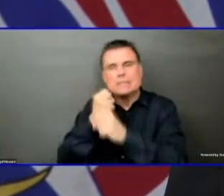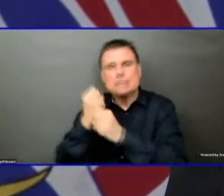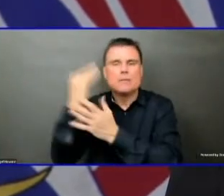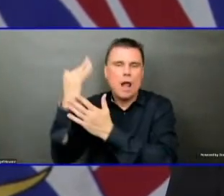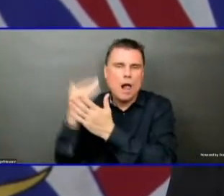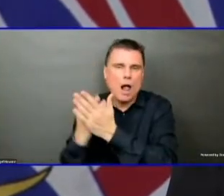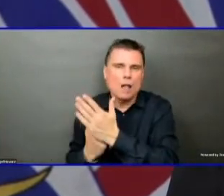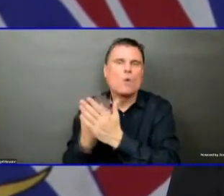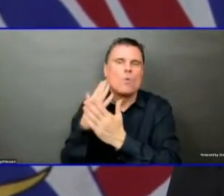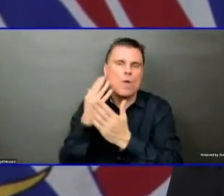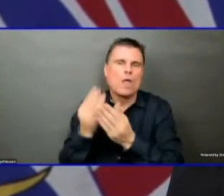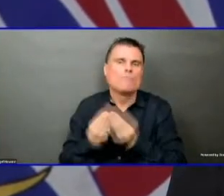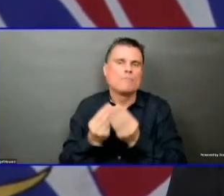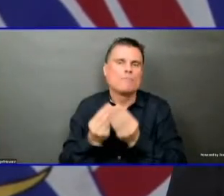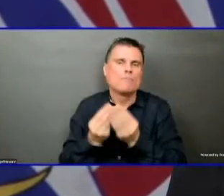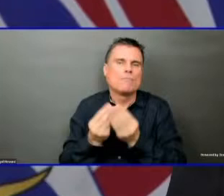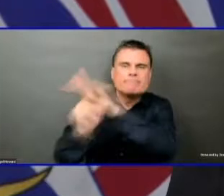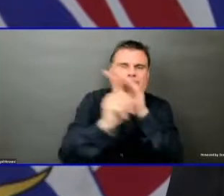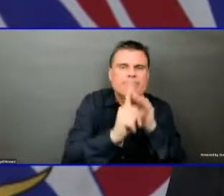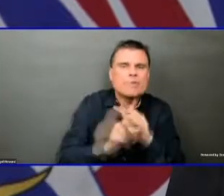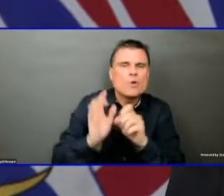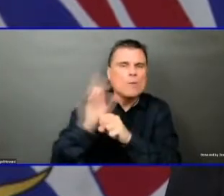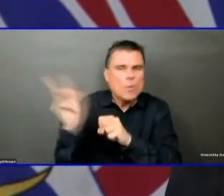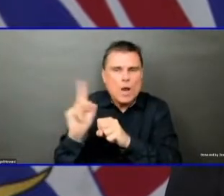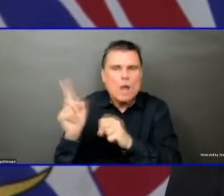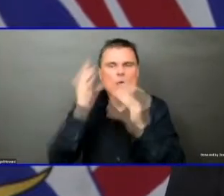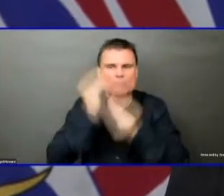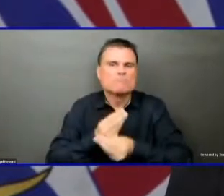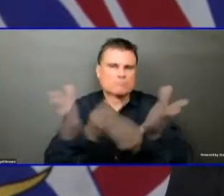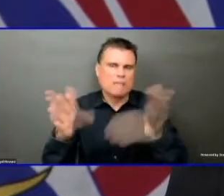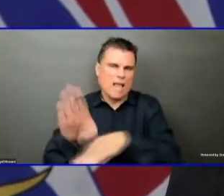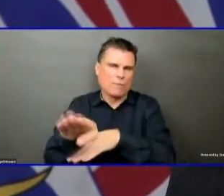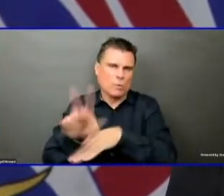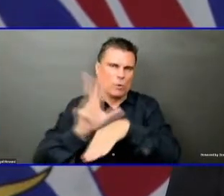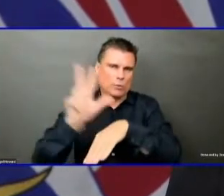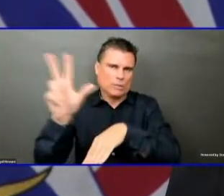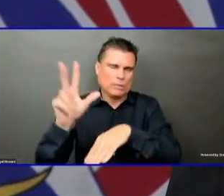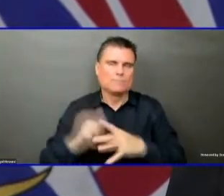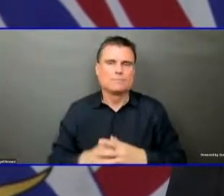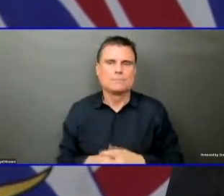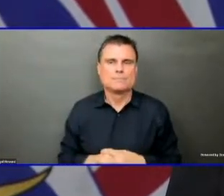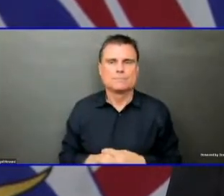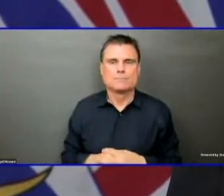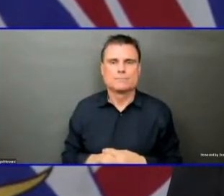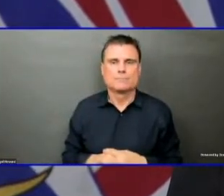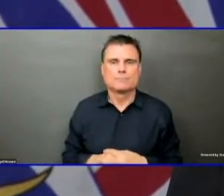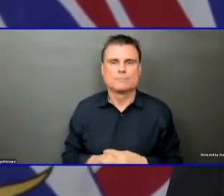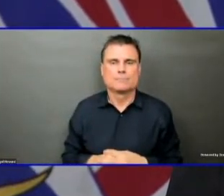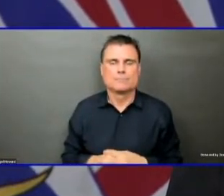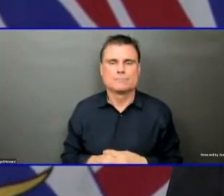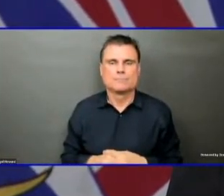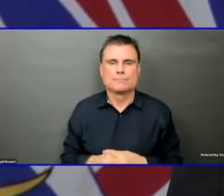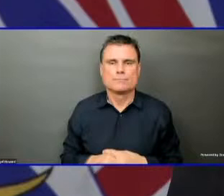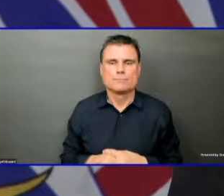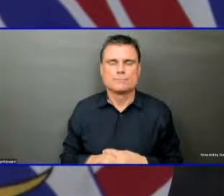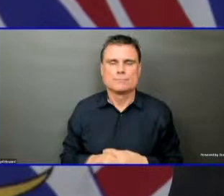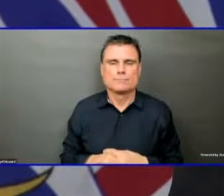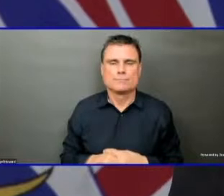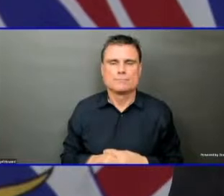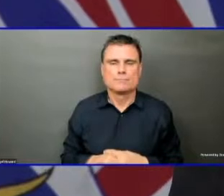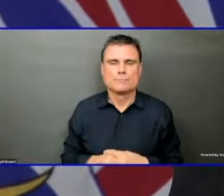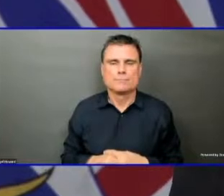visit gov.bc.ca/COVID restrictions. And for information about the province's orders and pandemic supports, visit